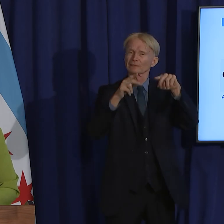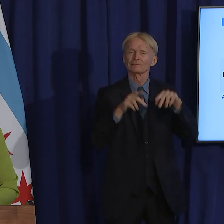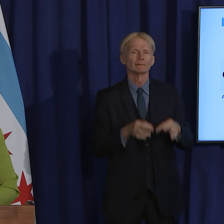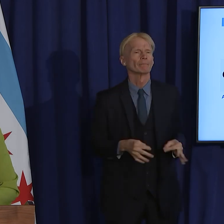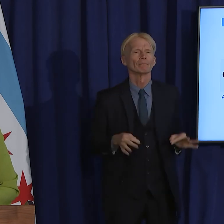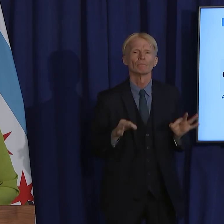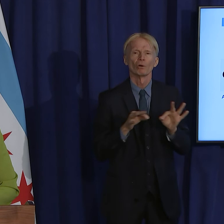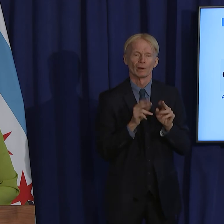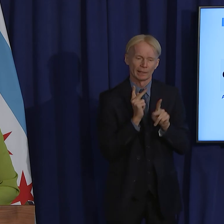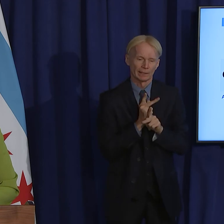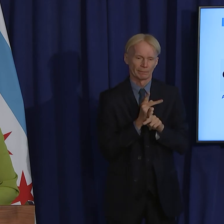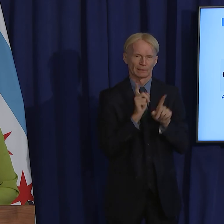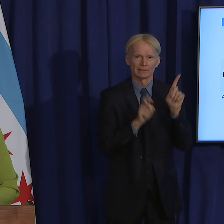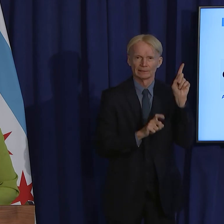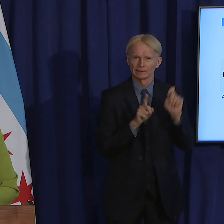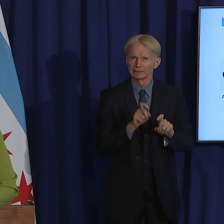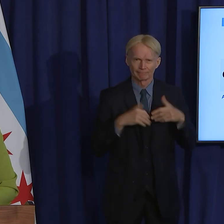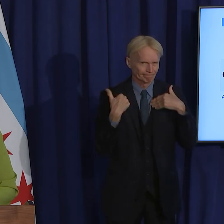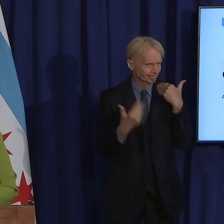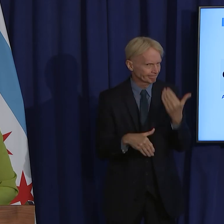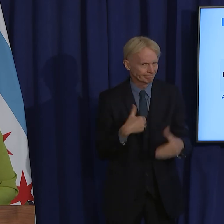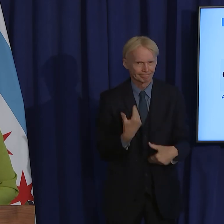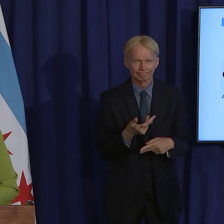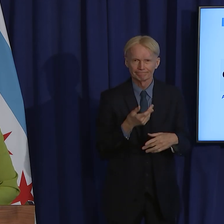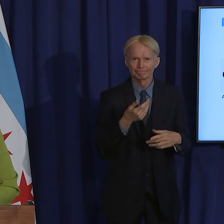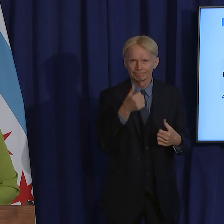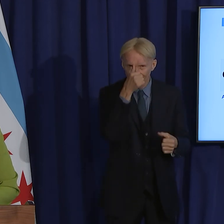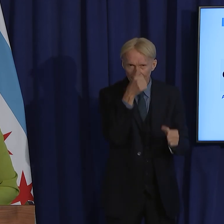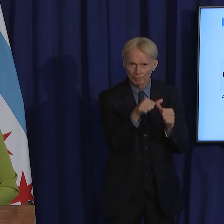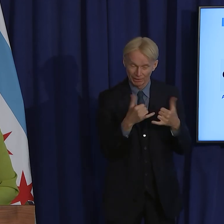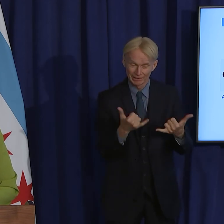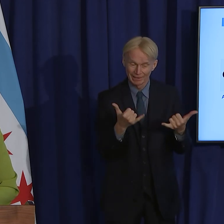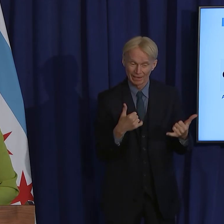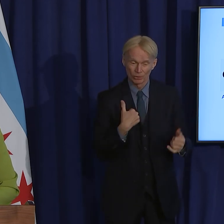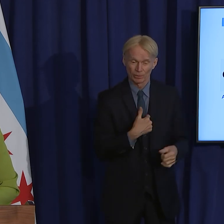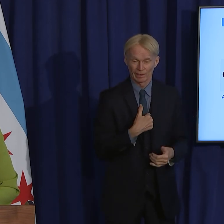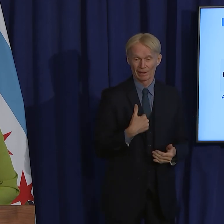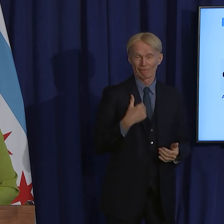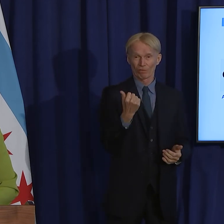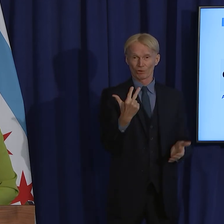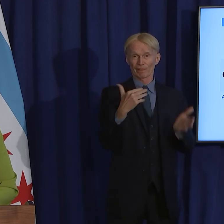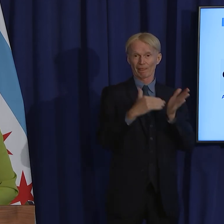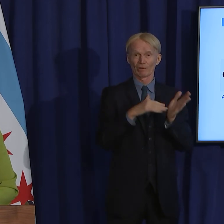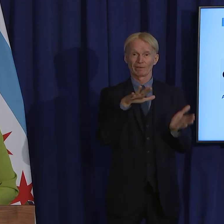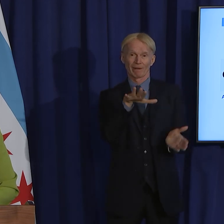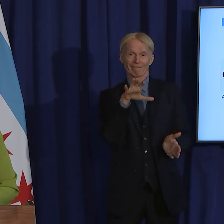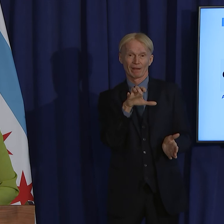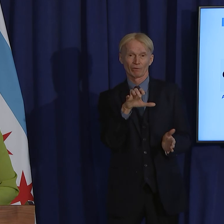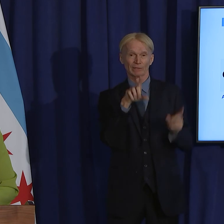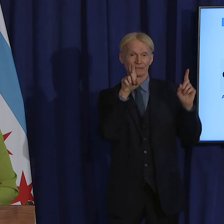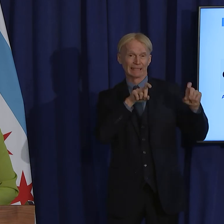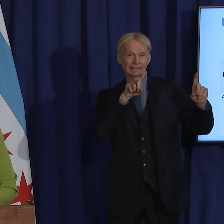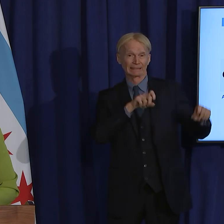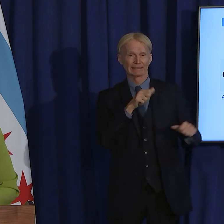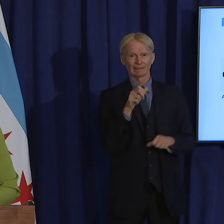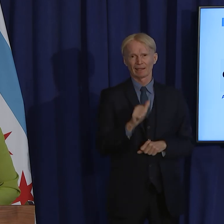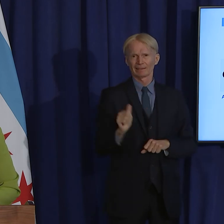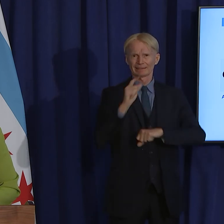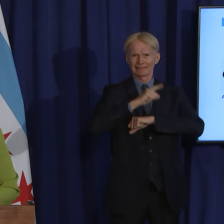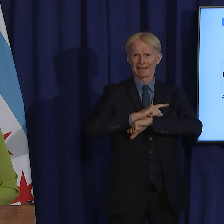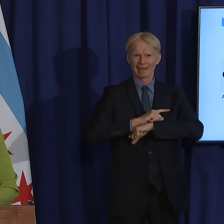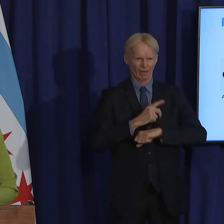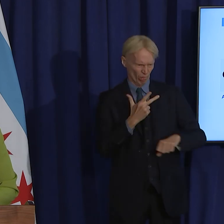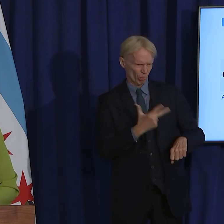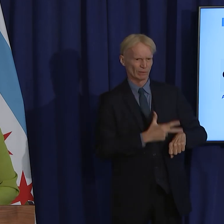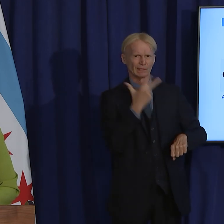good testing behavior that we've seen here. We're averaging more than 13,500 COVID tests per day. That's about 3 times the minimum of what